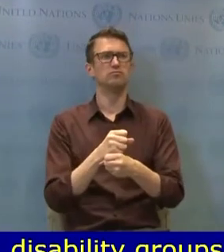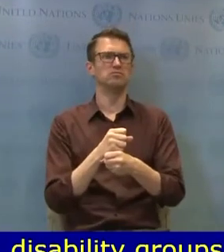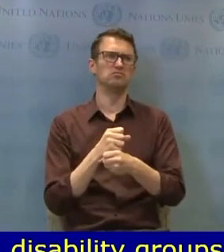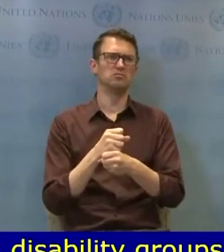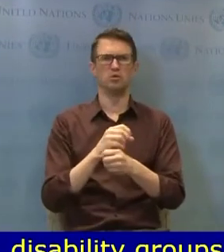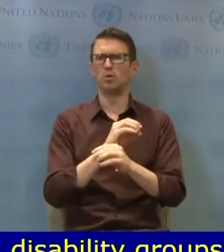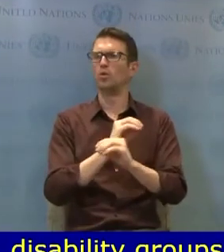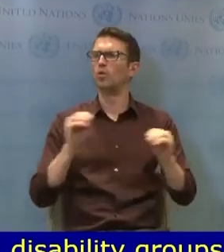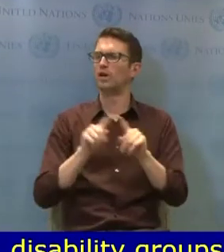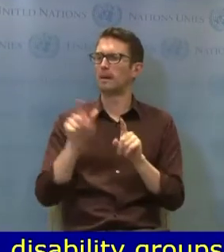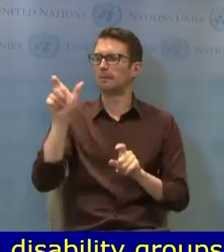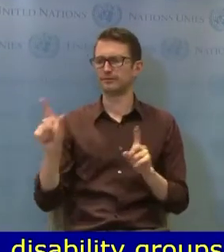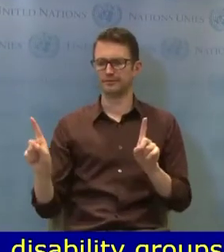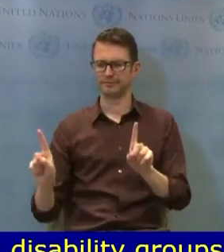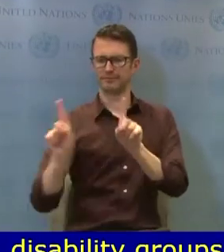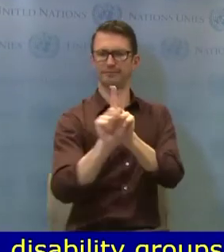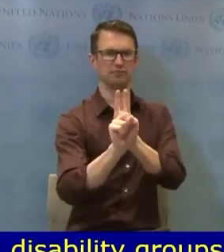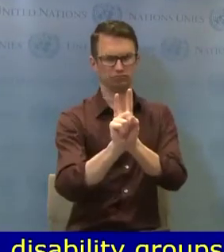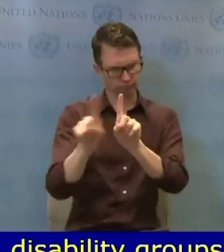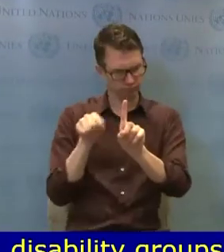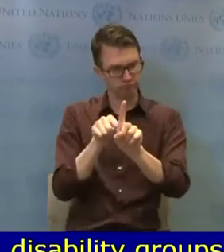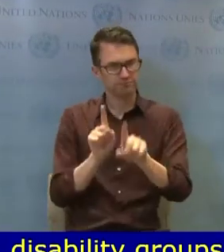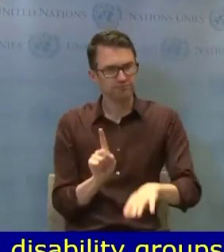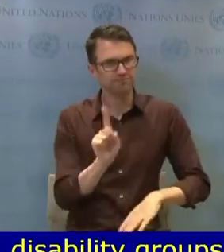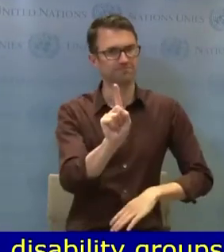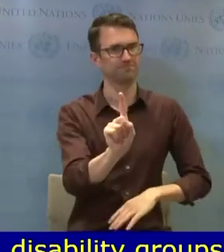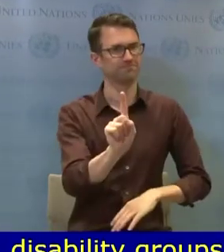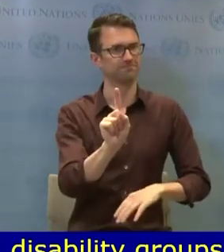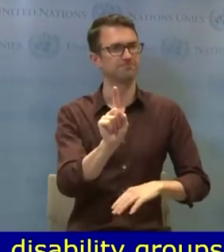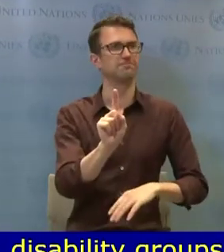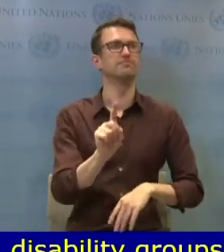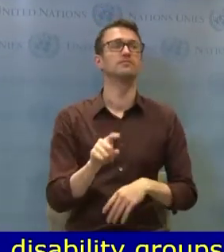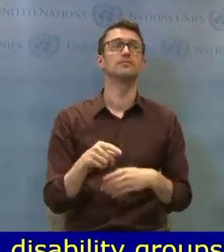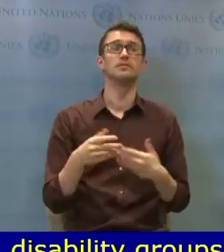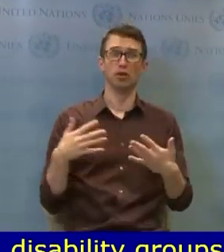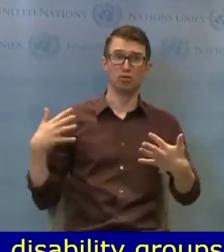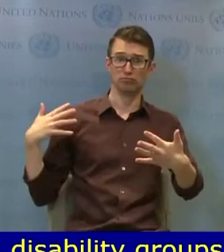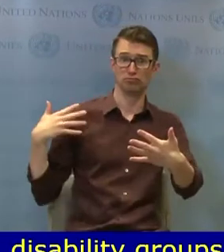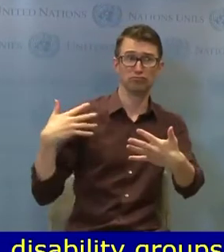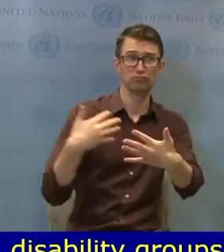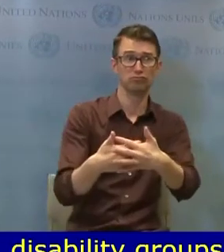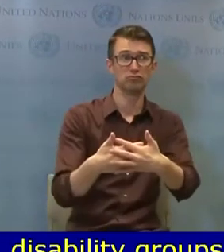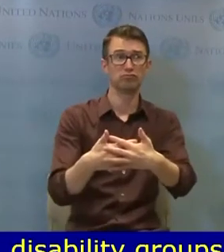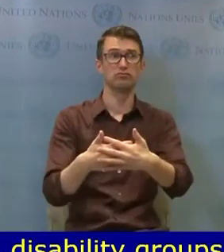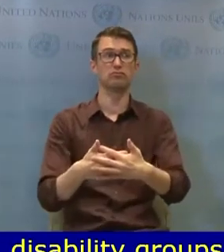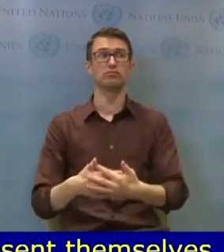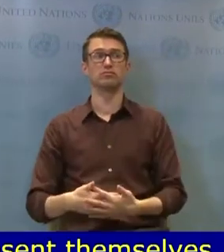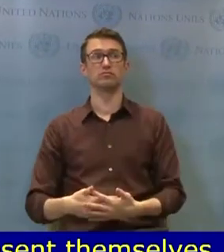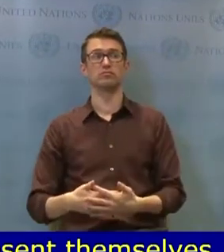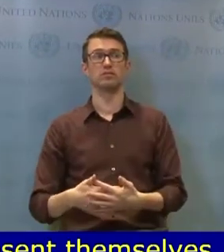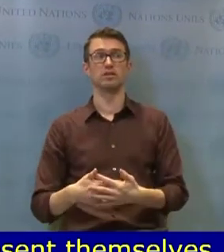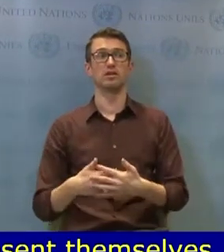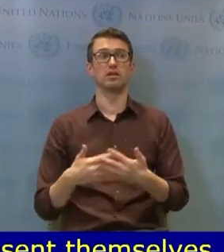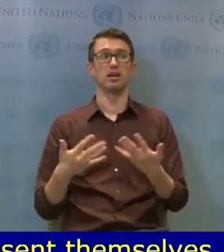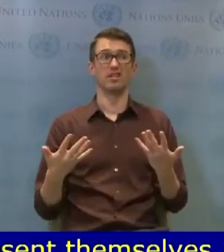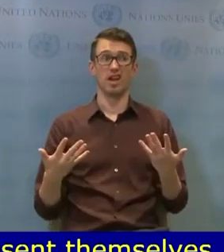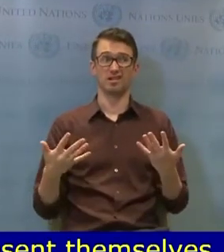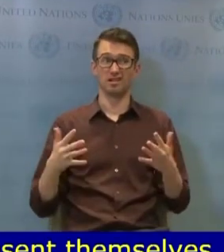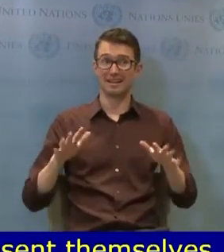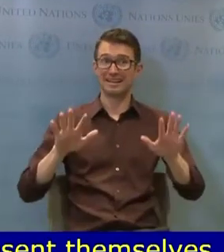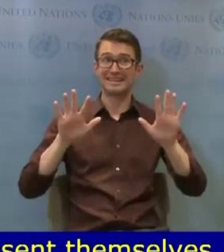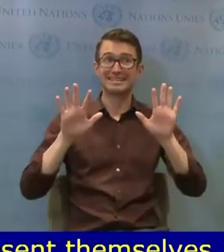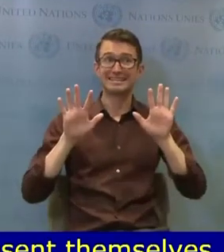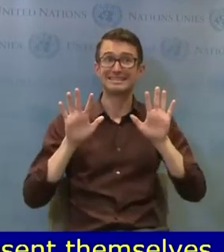the IYDP was the UN Decade of Disabled Persons from 1983 to 1992. In 1975, the